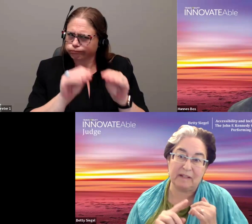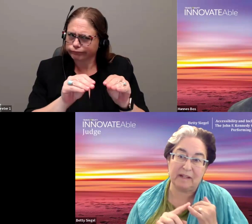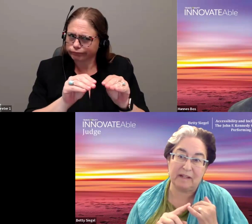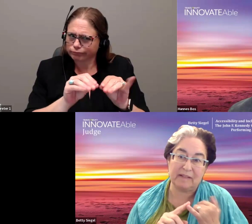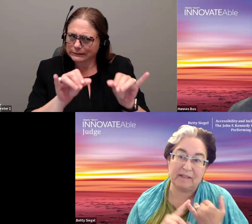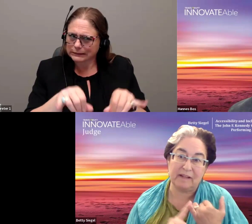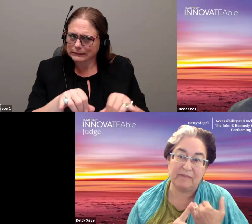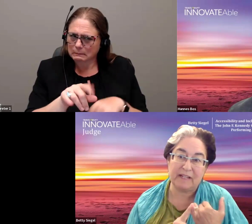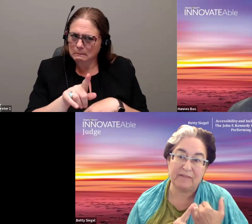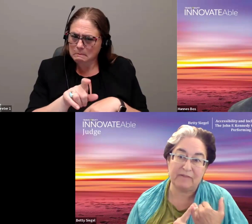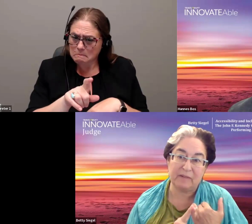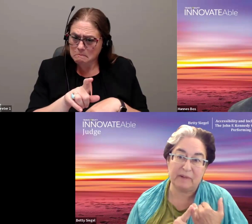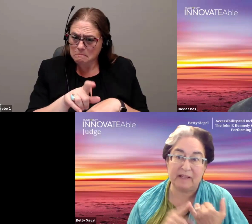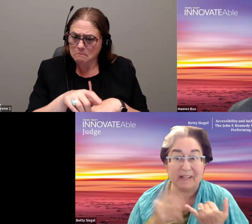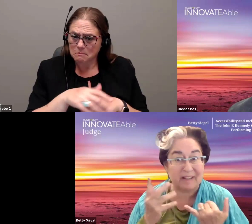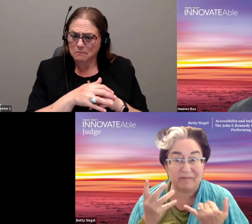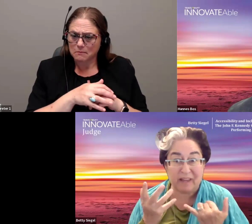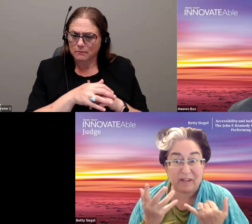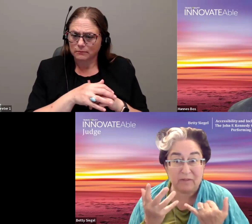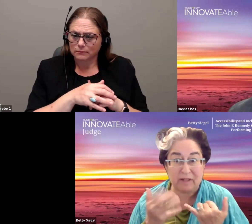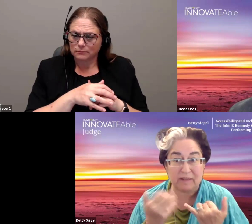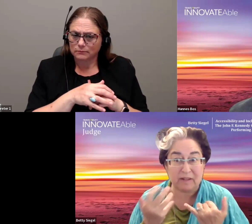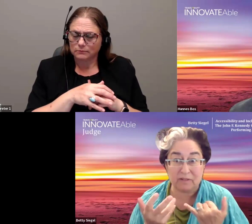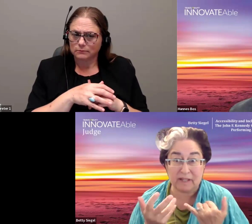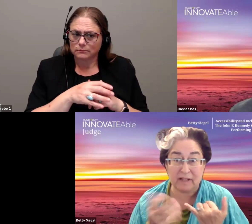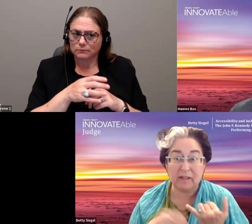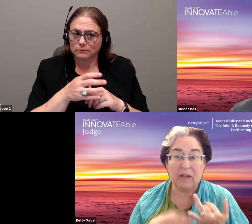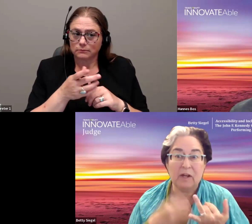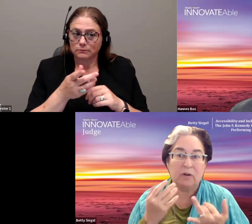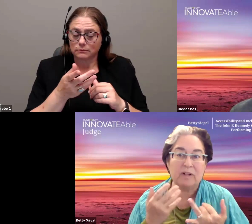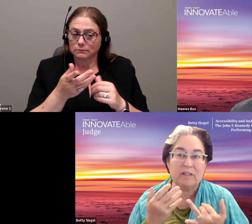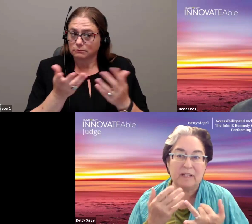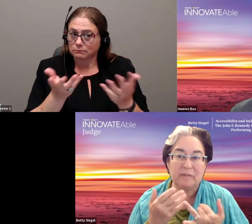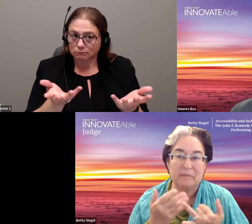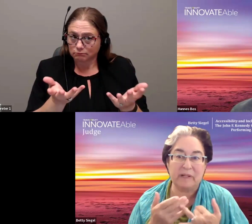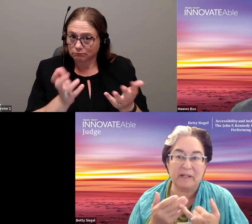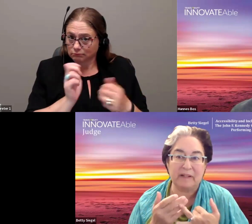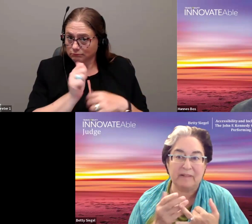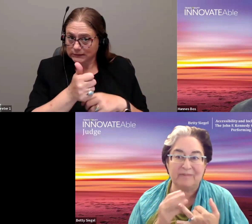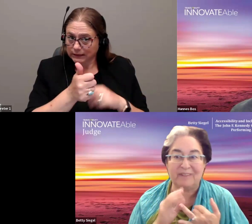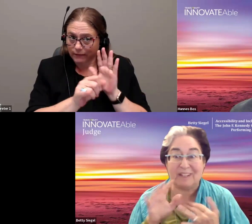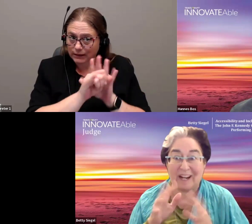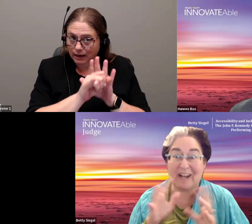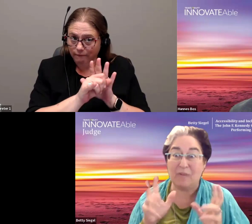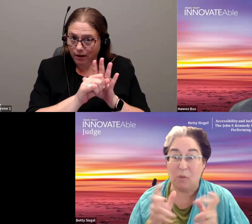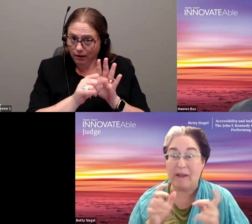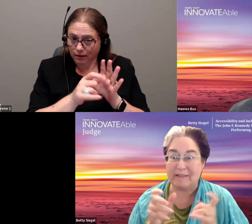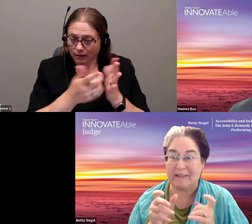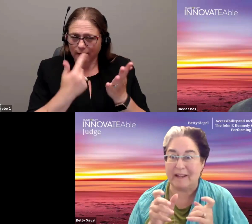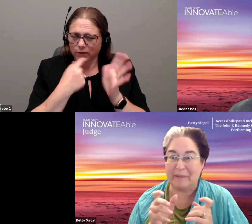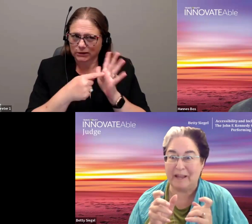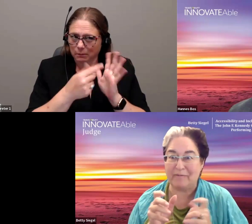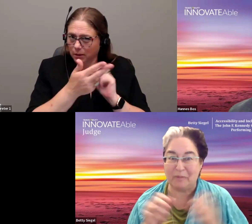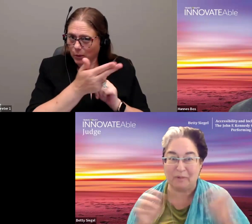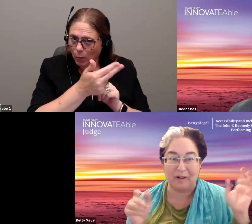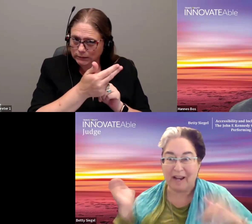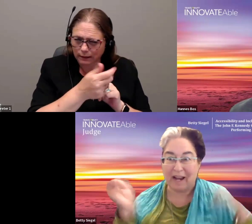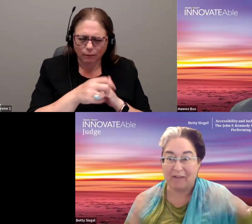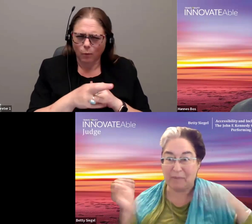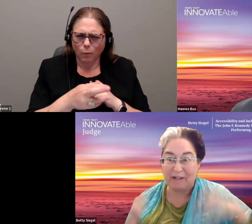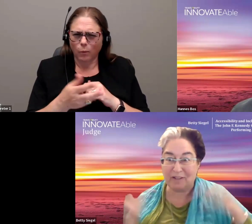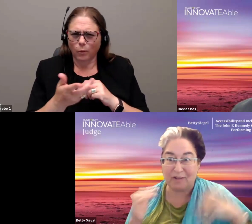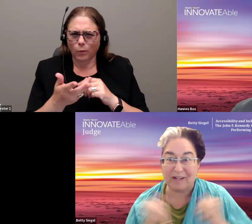it self-identified by like a venue, like the hotel, or is it kind of a Waze-like platform